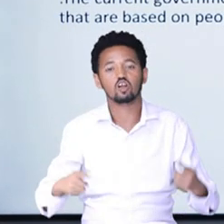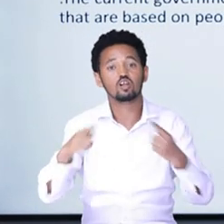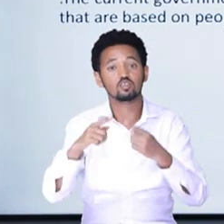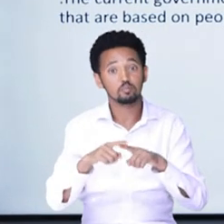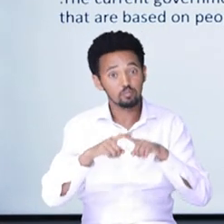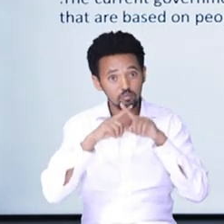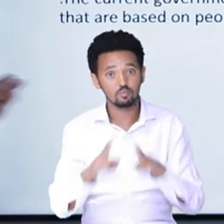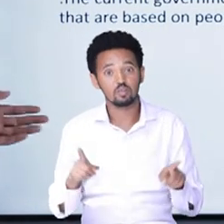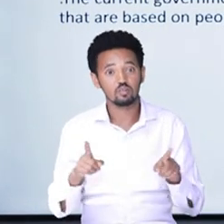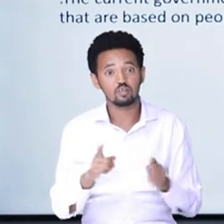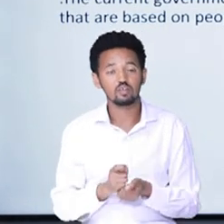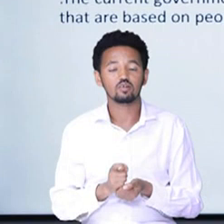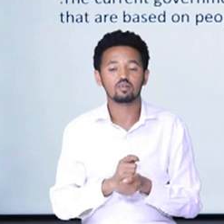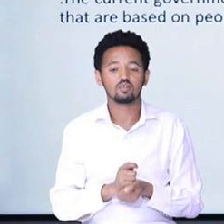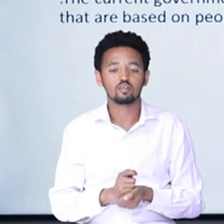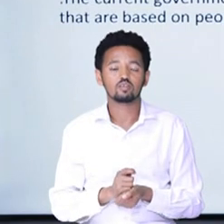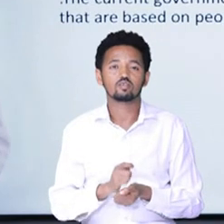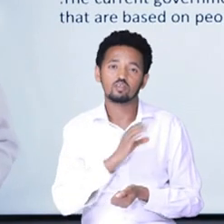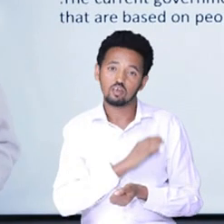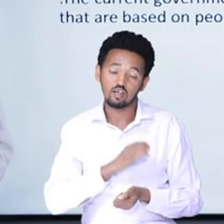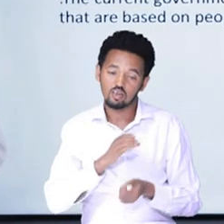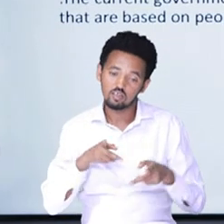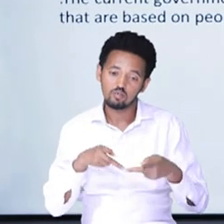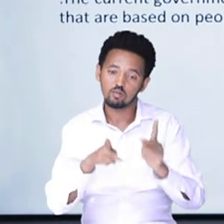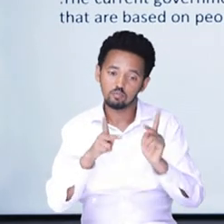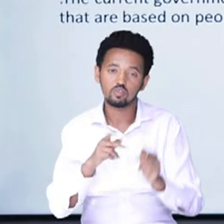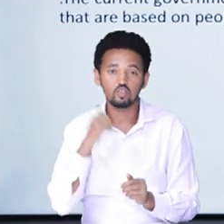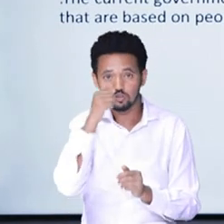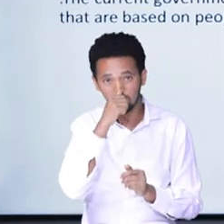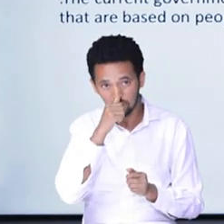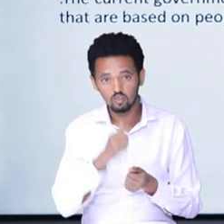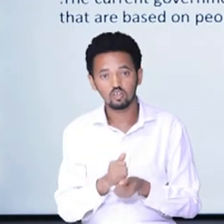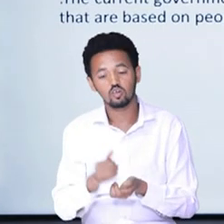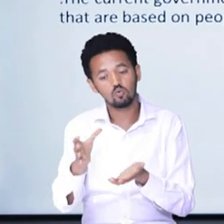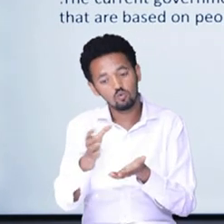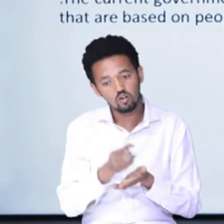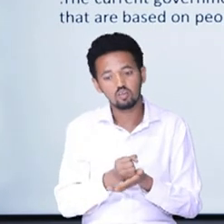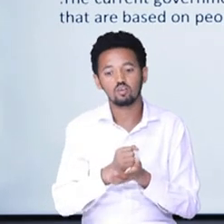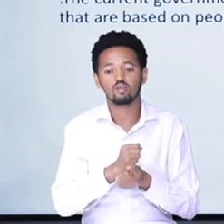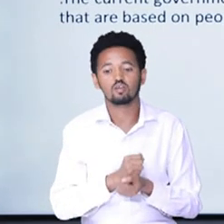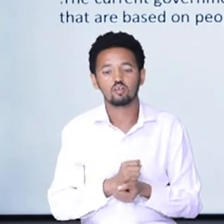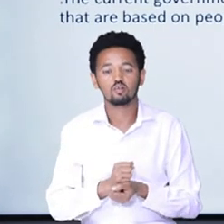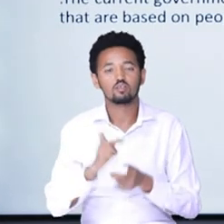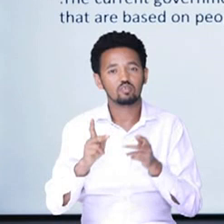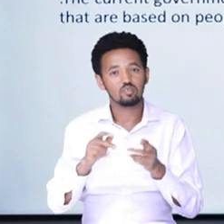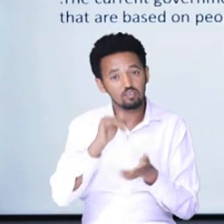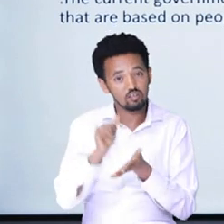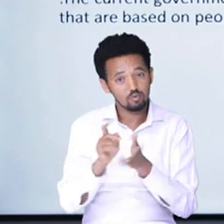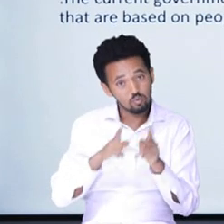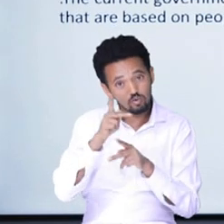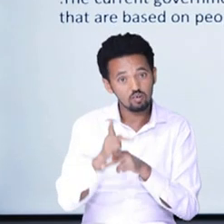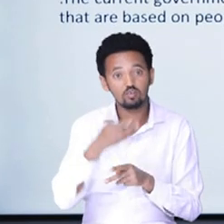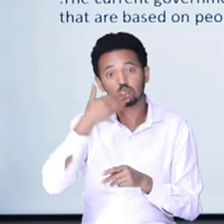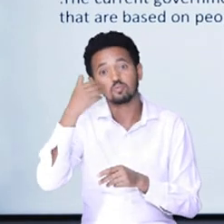But the current government of Ethiopia has recently conducted villagization programs that are